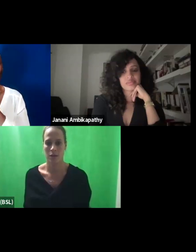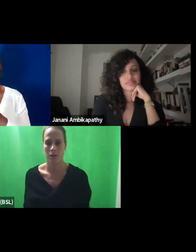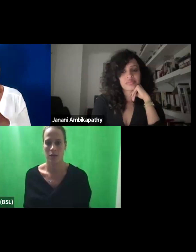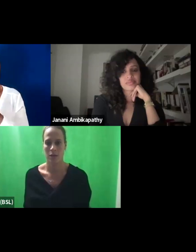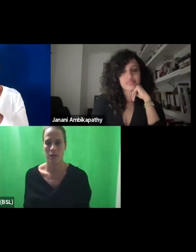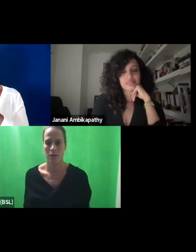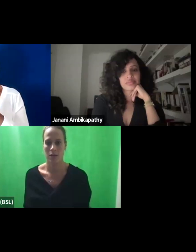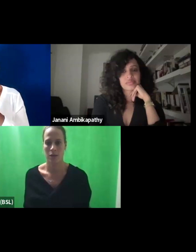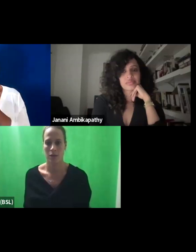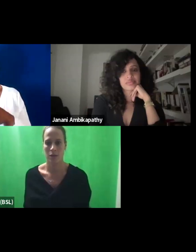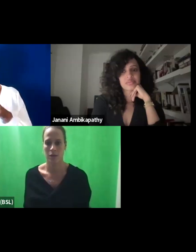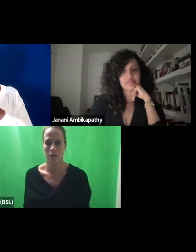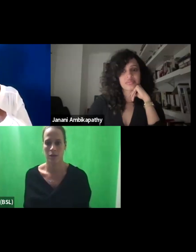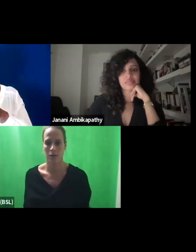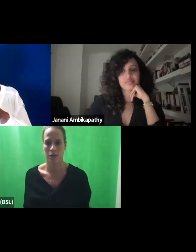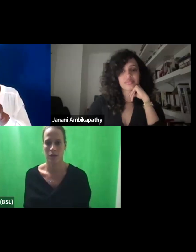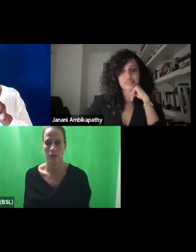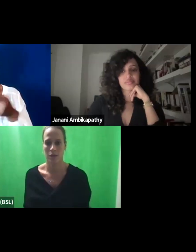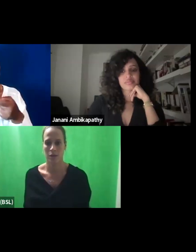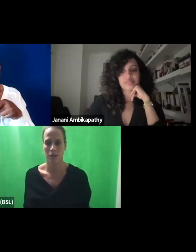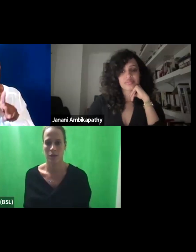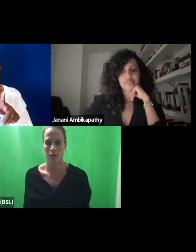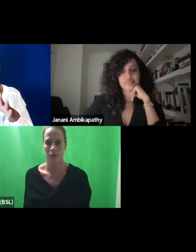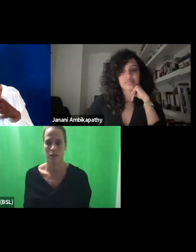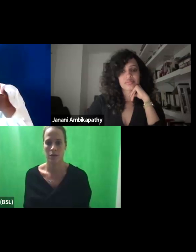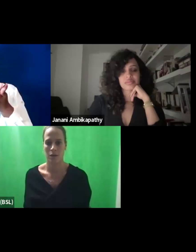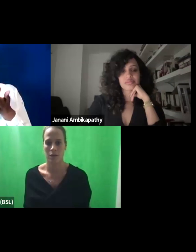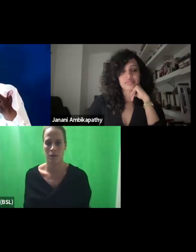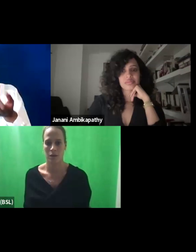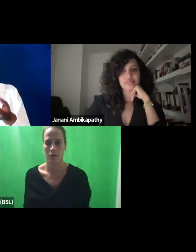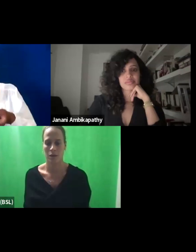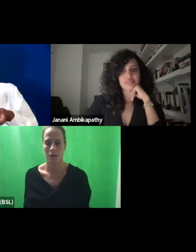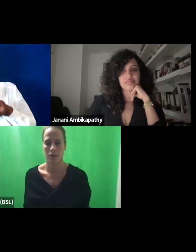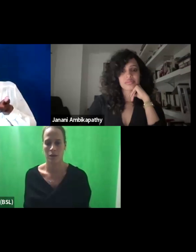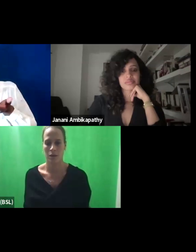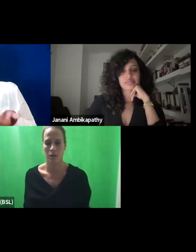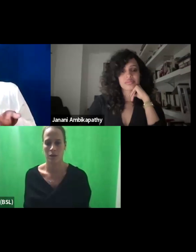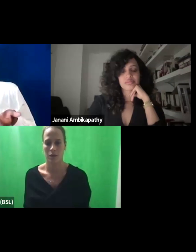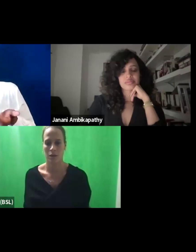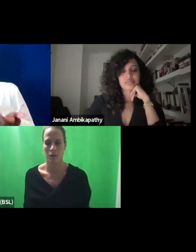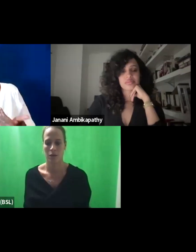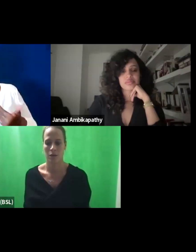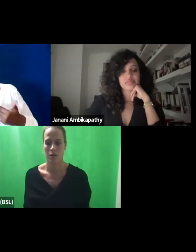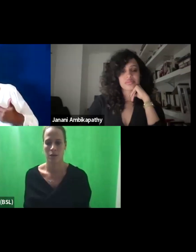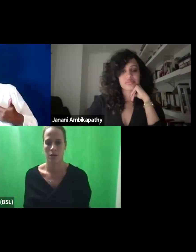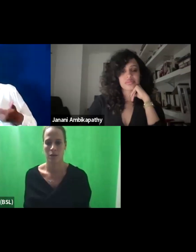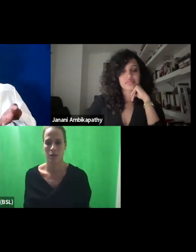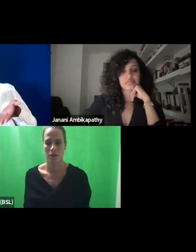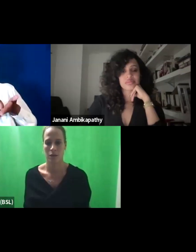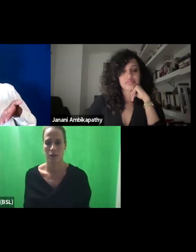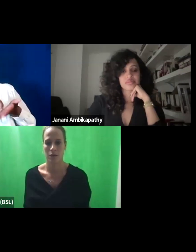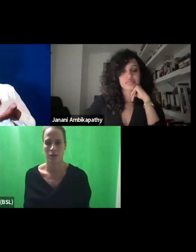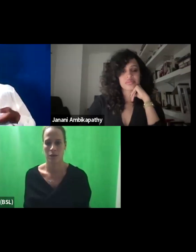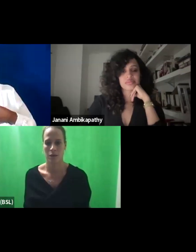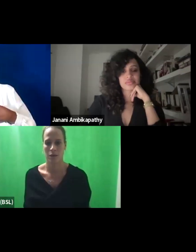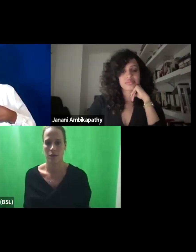of transaction, rather than me who wrote this, who knows all too